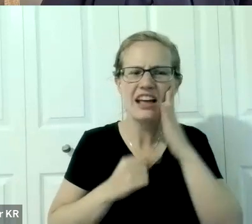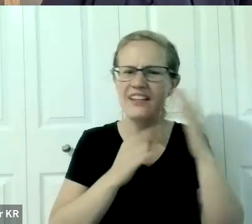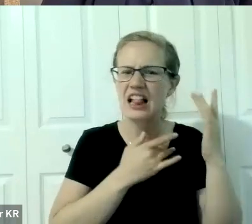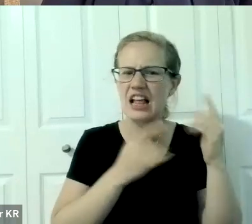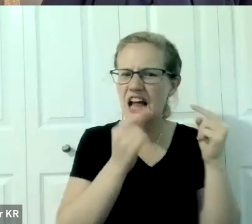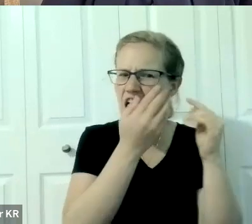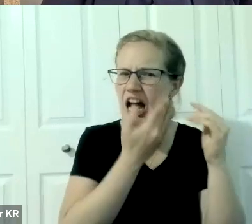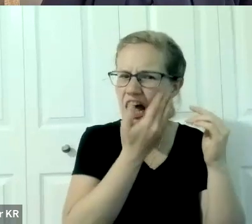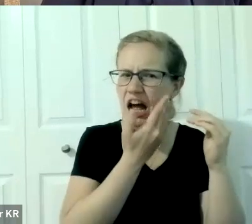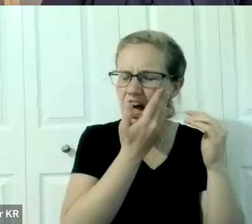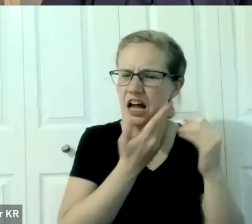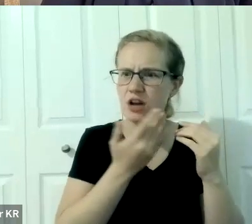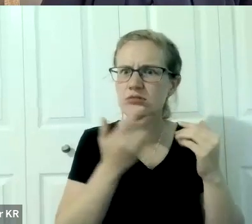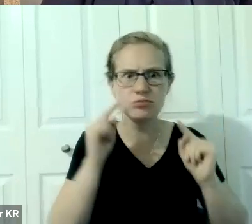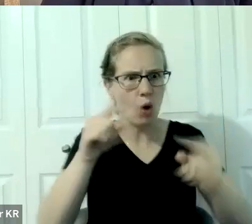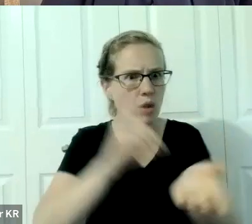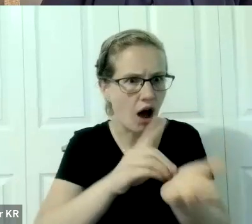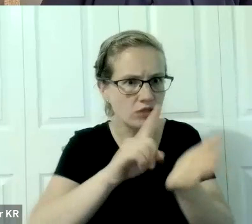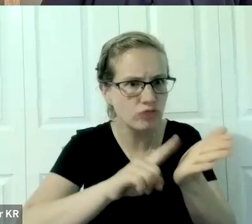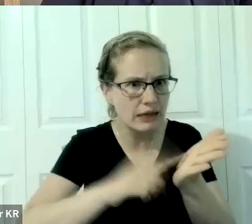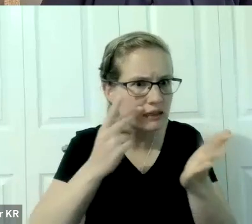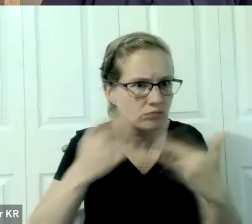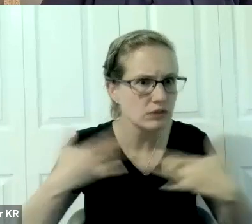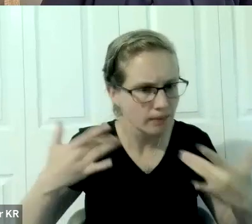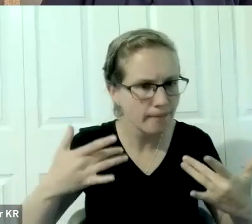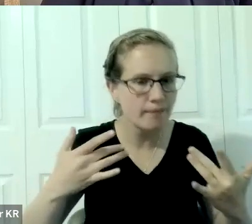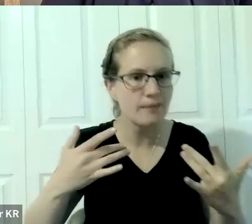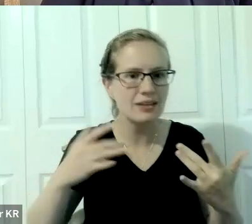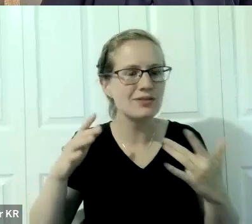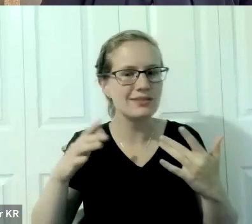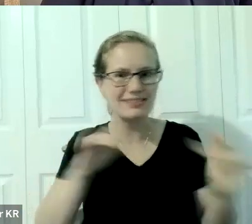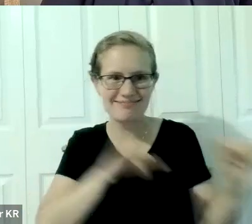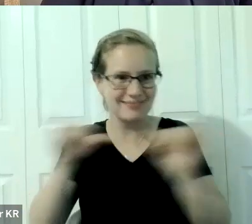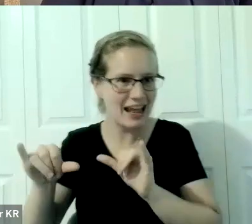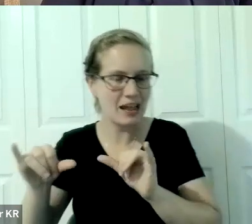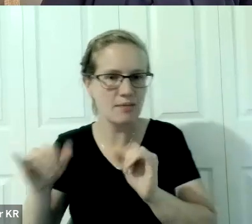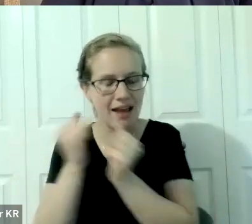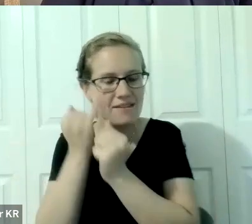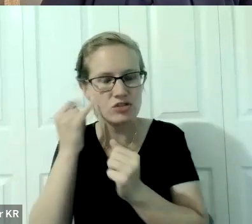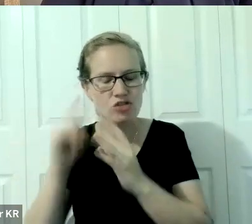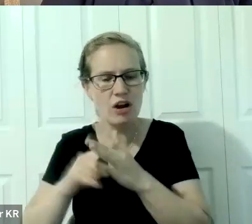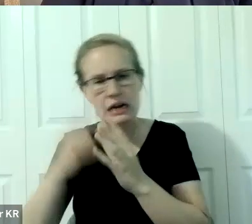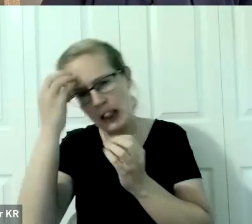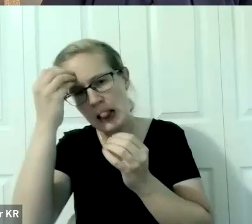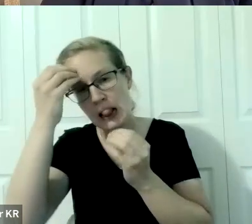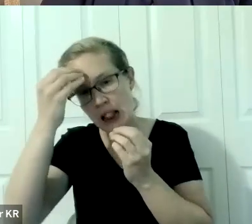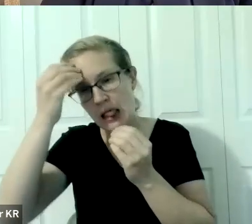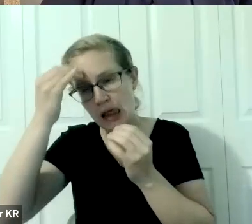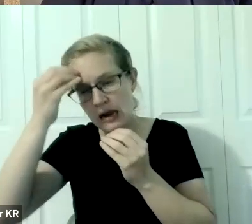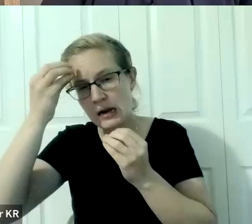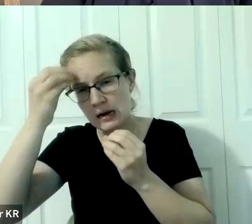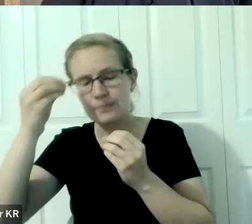get it checked out. So I want to just add that, and maybe Maribel can talk about this a little bit, but this, if you start to